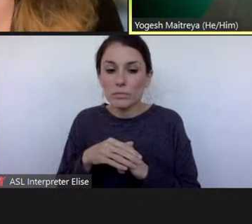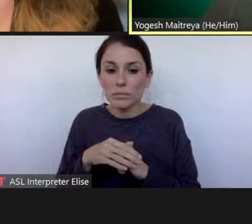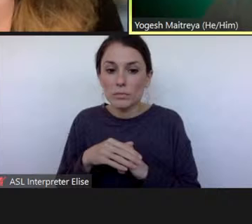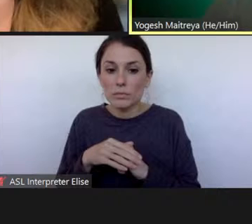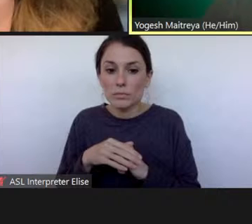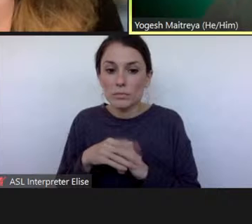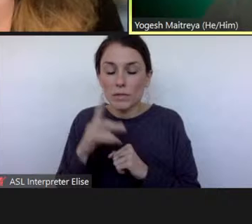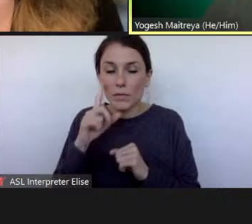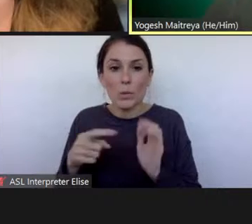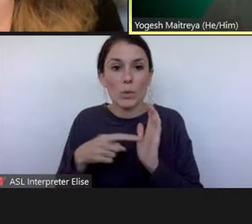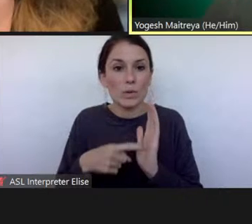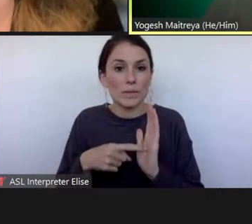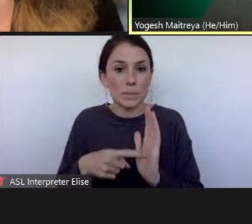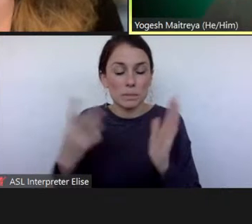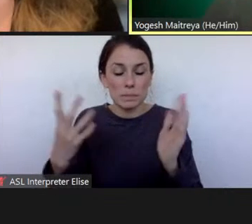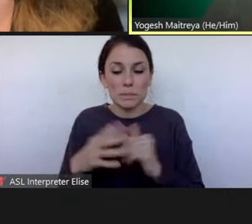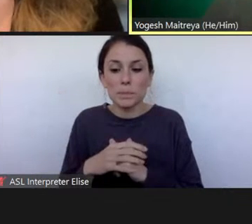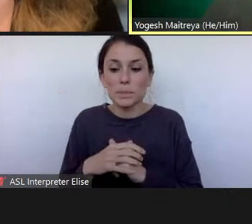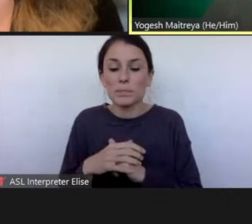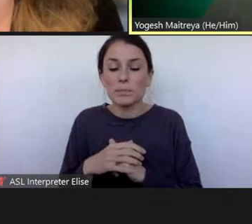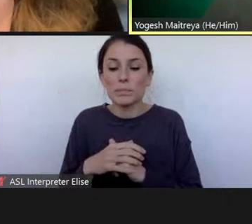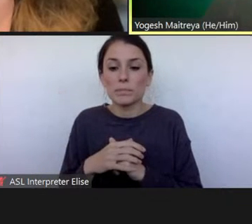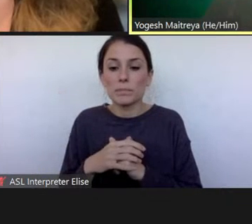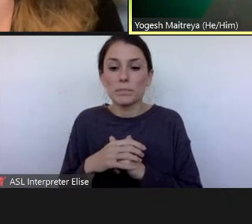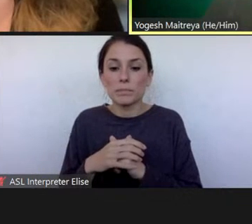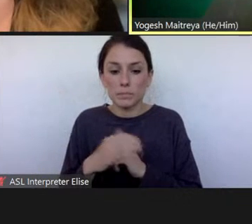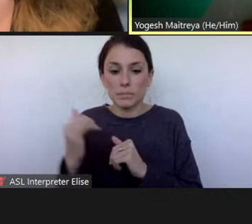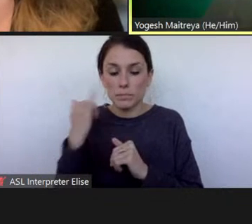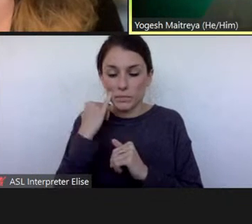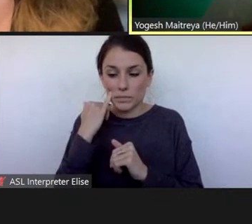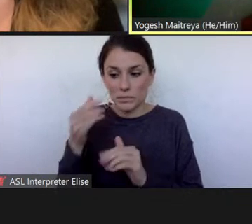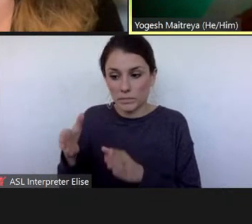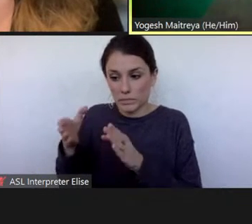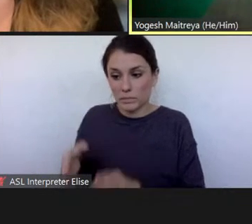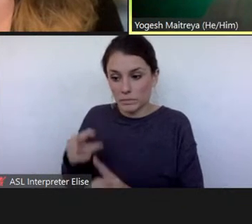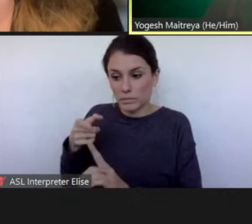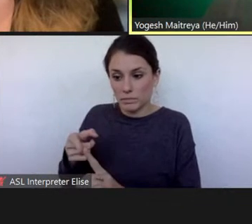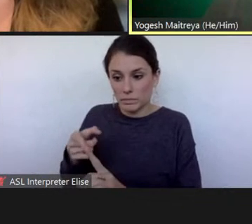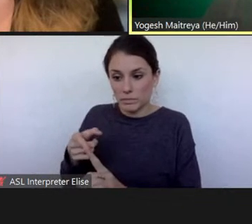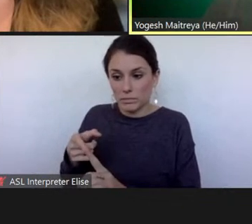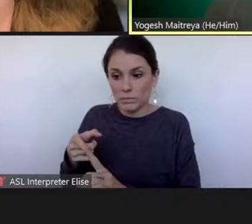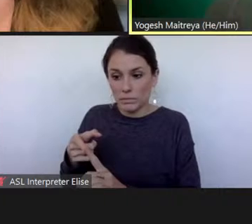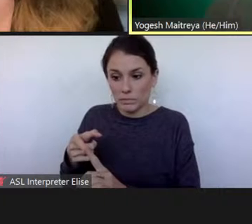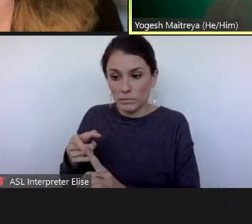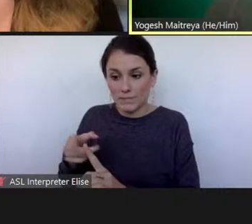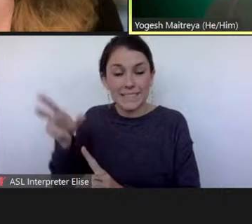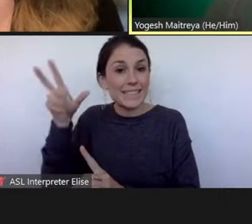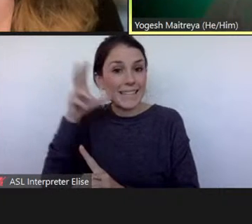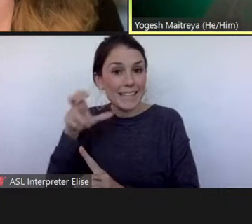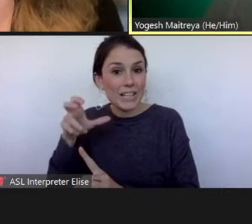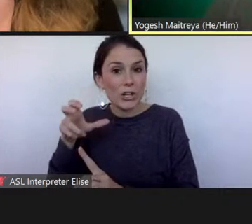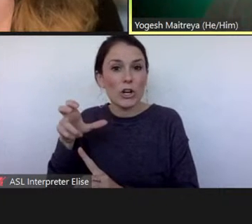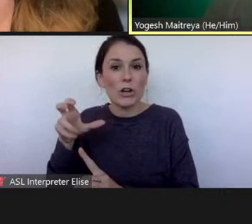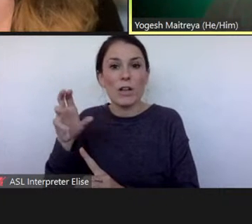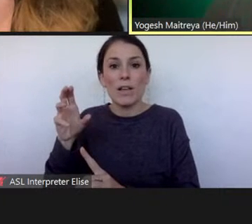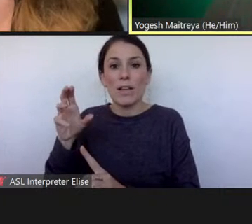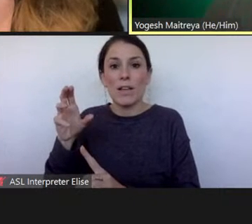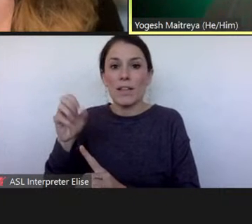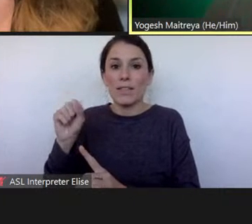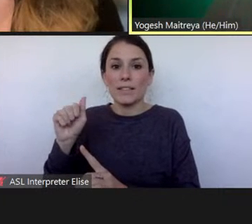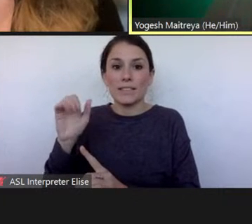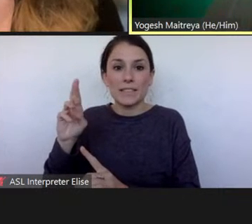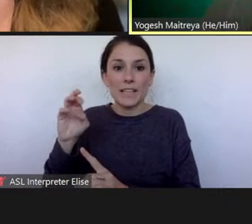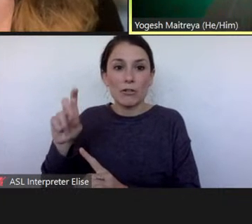For an example, if some among us hear the sacred mantra in Sanskrit, so there